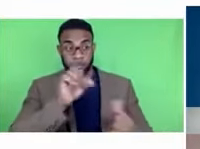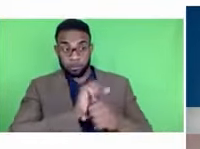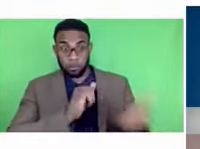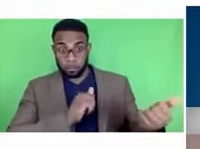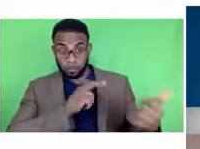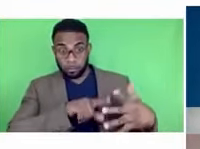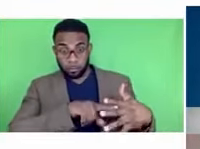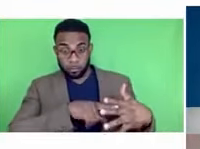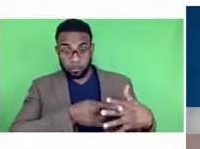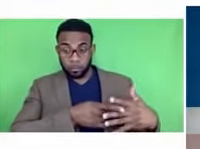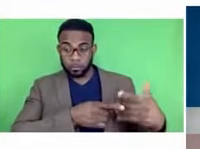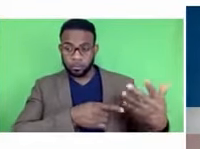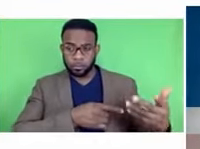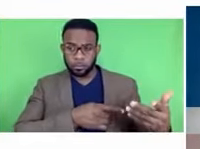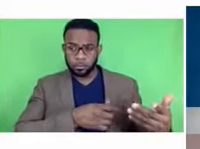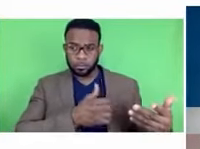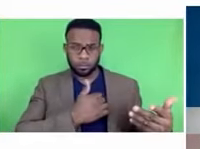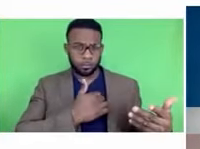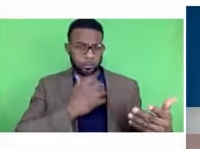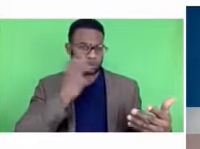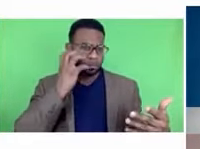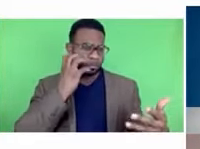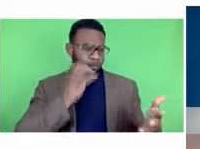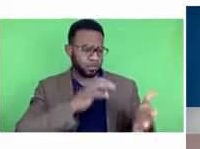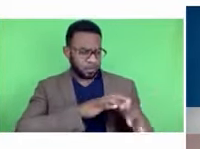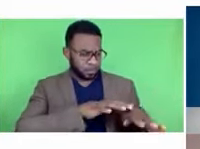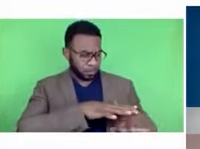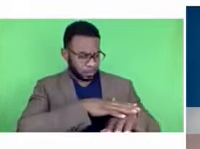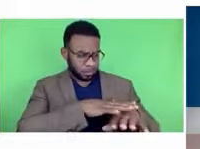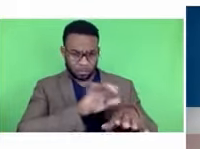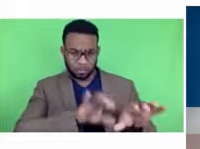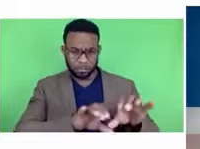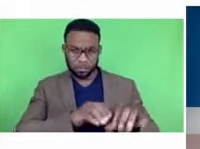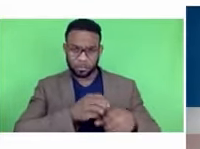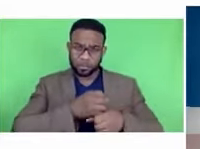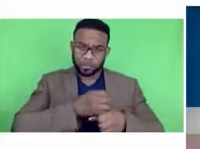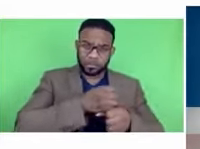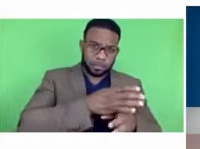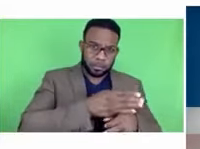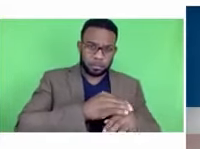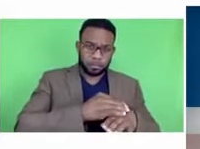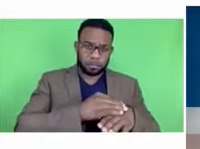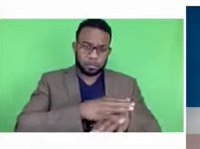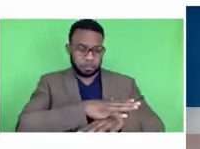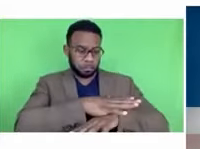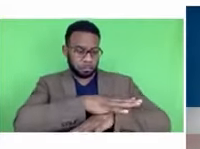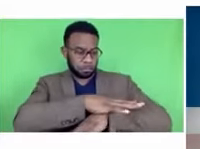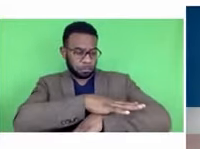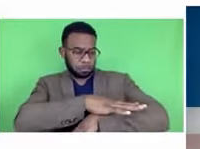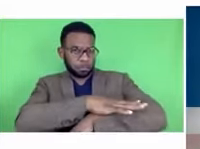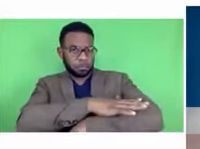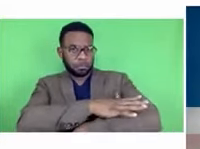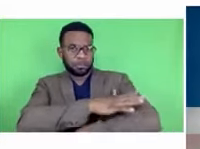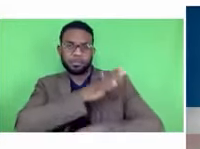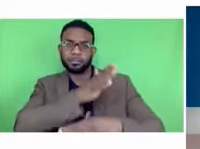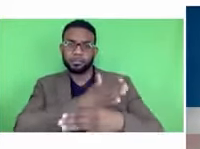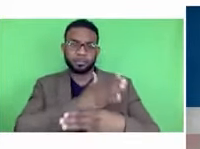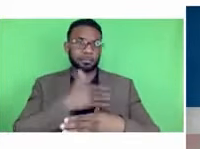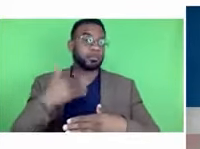to have rashes from one of the chemicals. It's called sensitization. Originally, stuff didn't bother him, but over